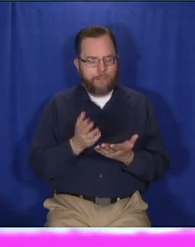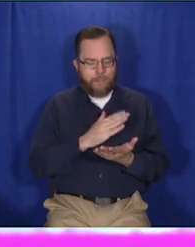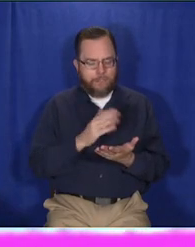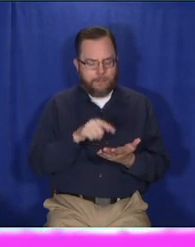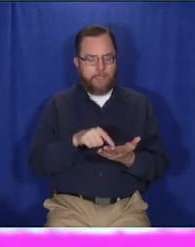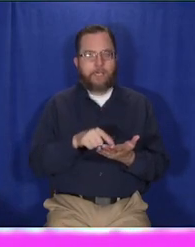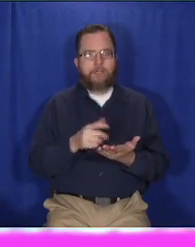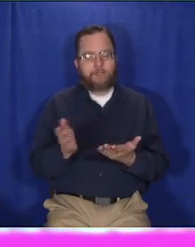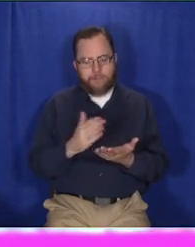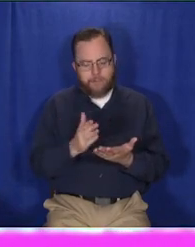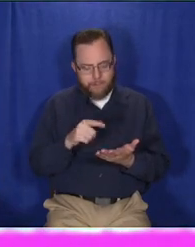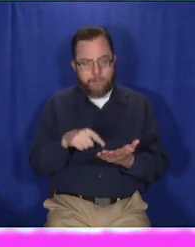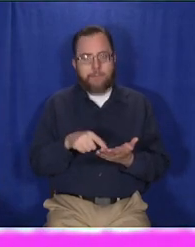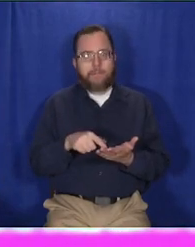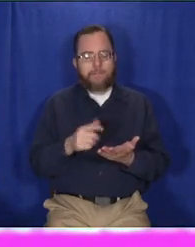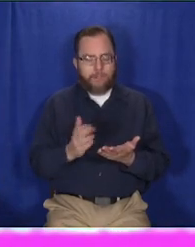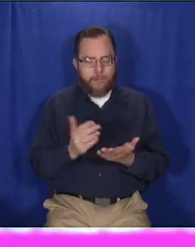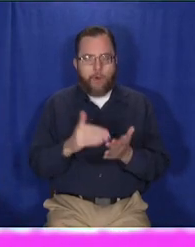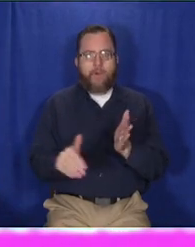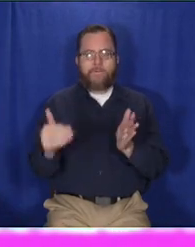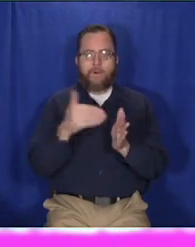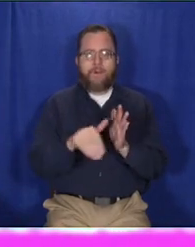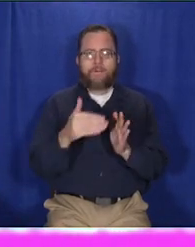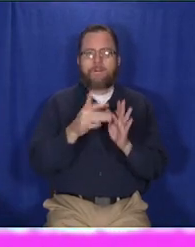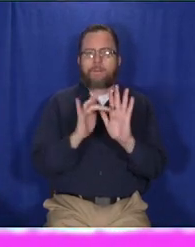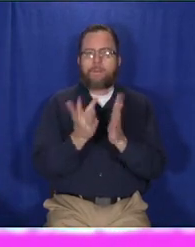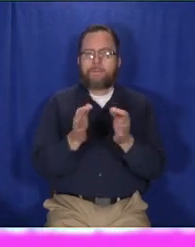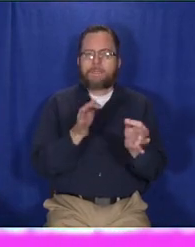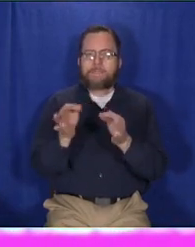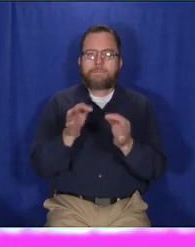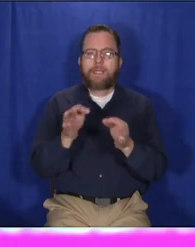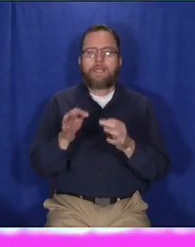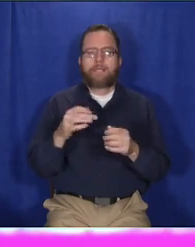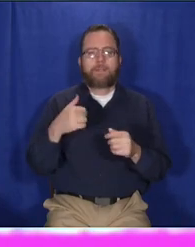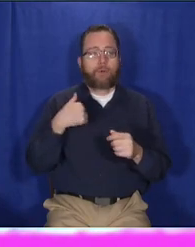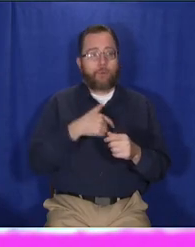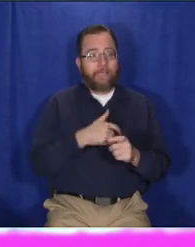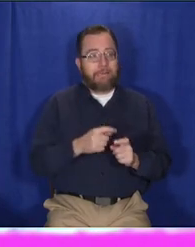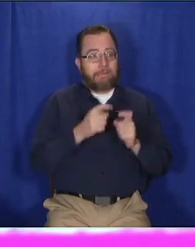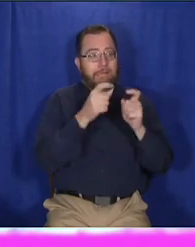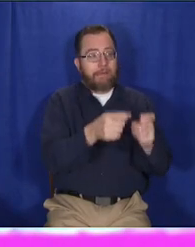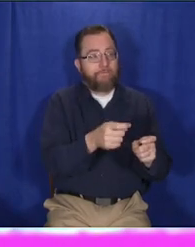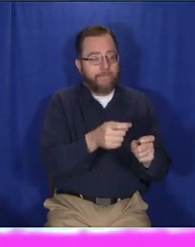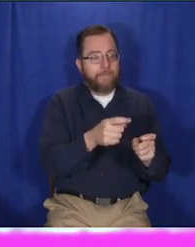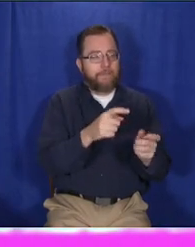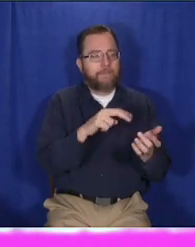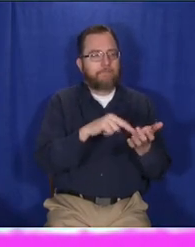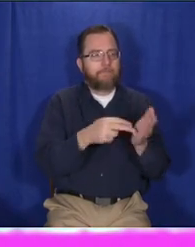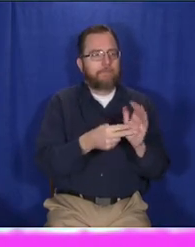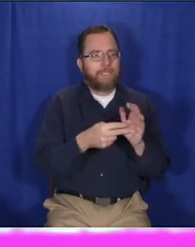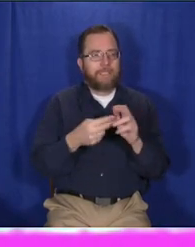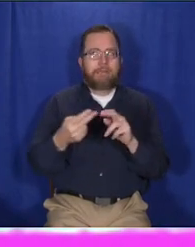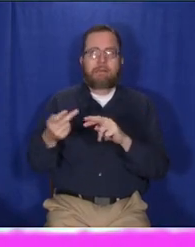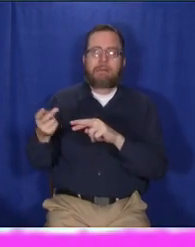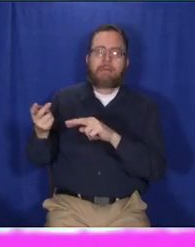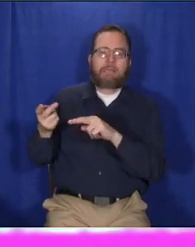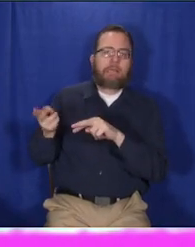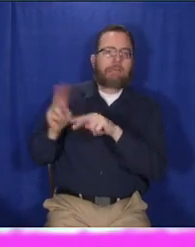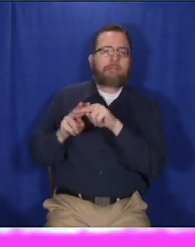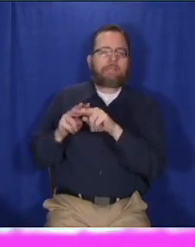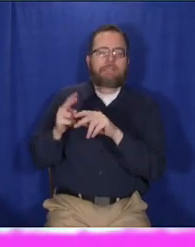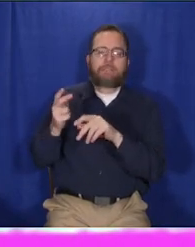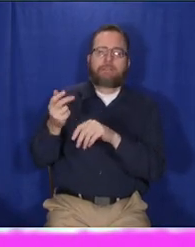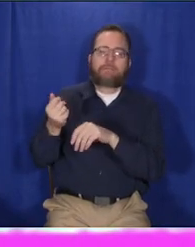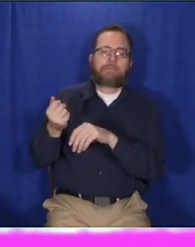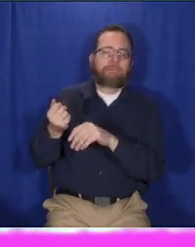when we give, we accumulate treasure in heaven. And listen, I'll be honest with y'all, even this week